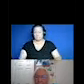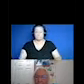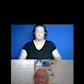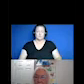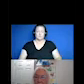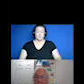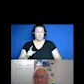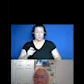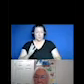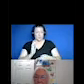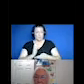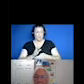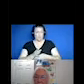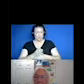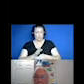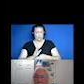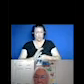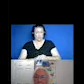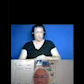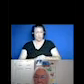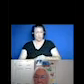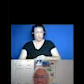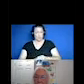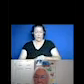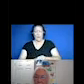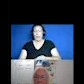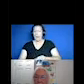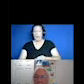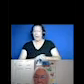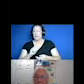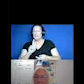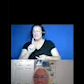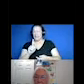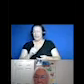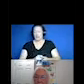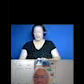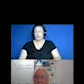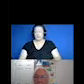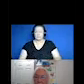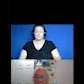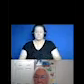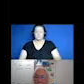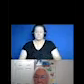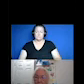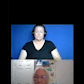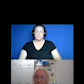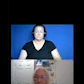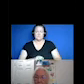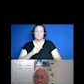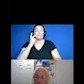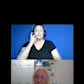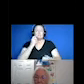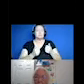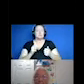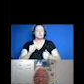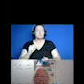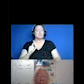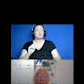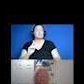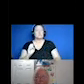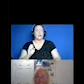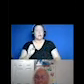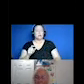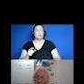I stop share? Give me just a second. Let me see what slide you're on so I can